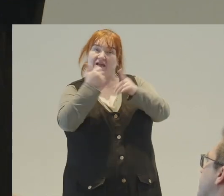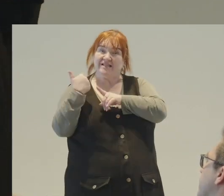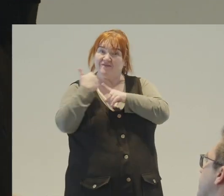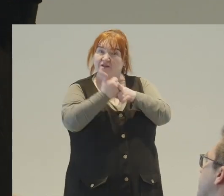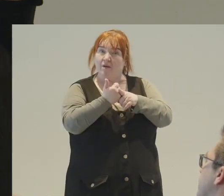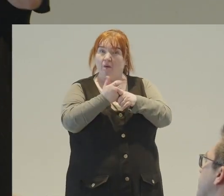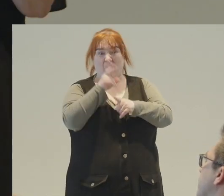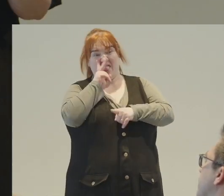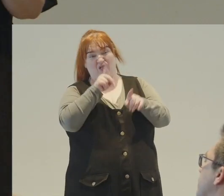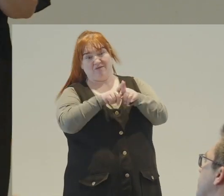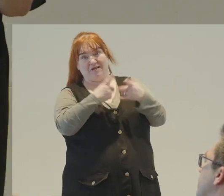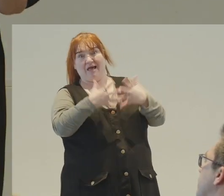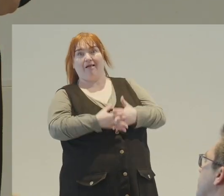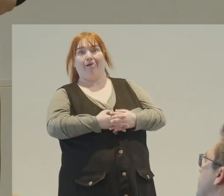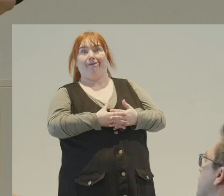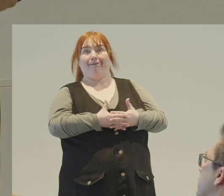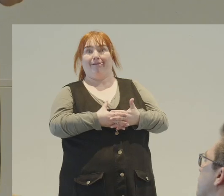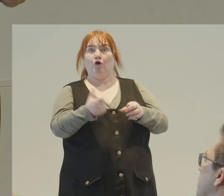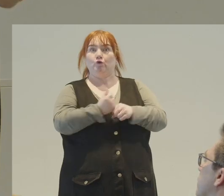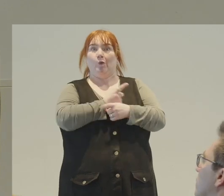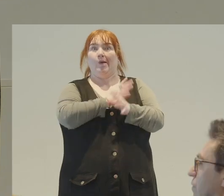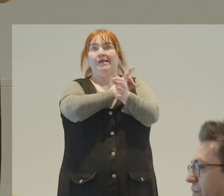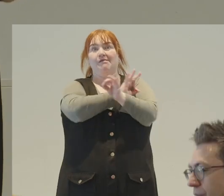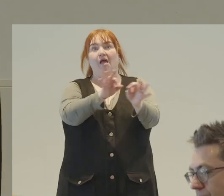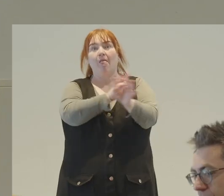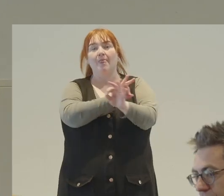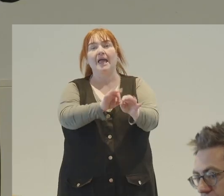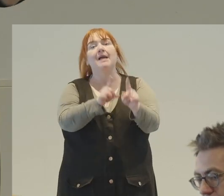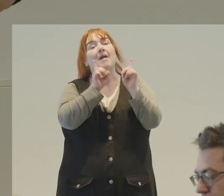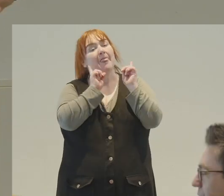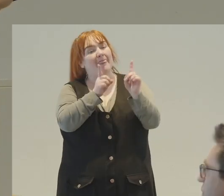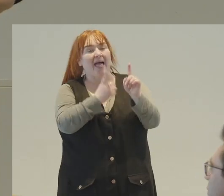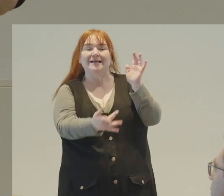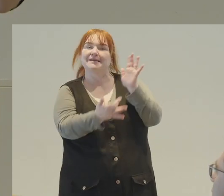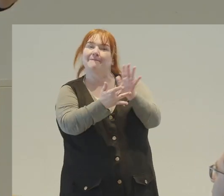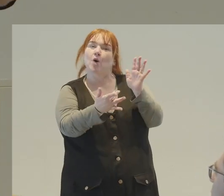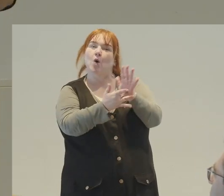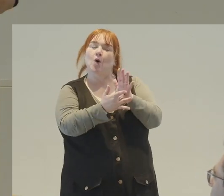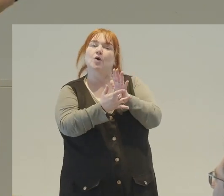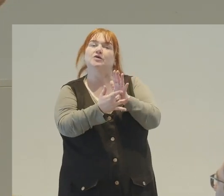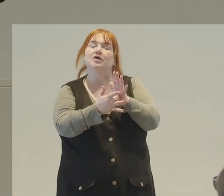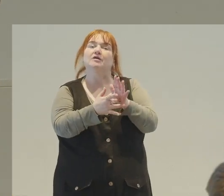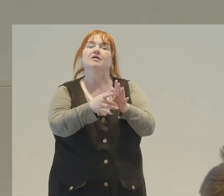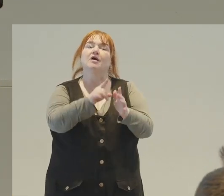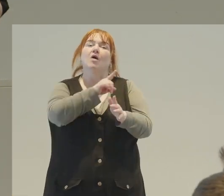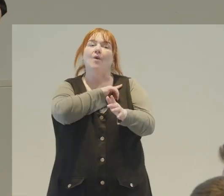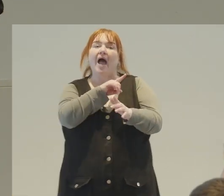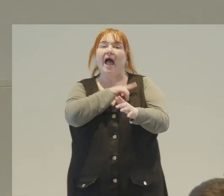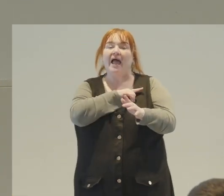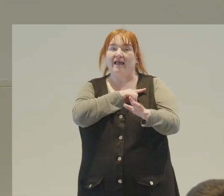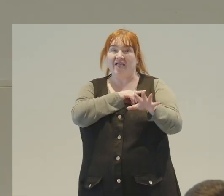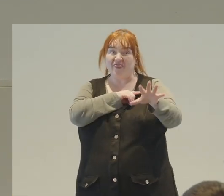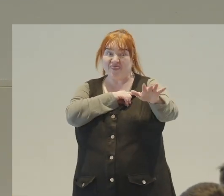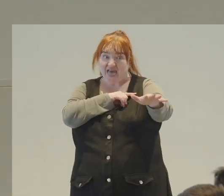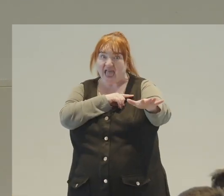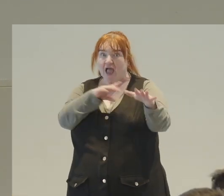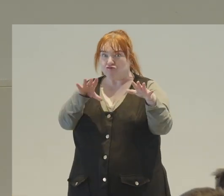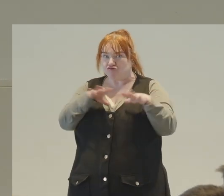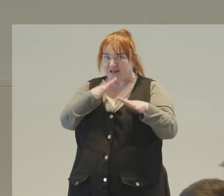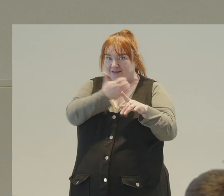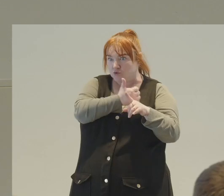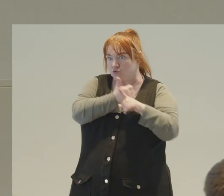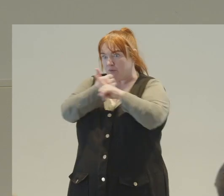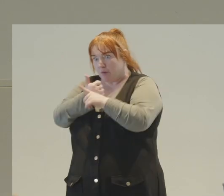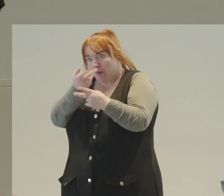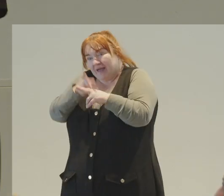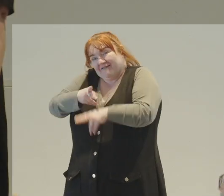Yeah. But it's about that holding that energy and being ready to step in and ready to support as